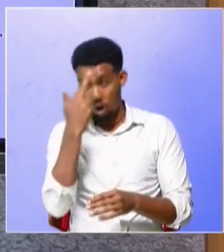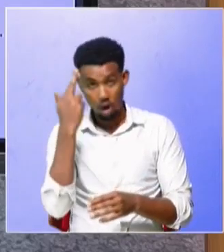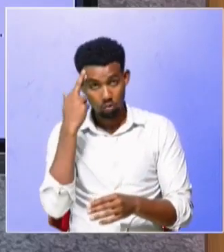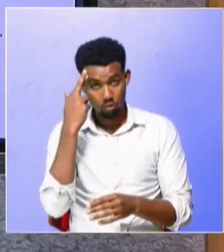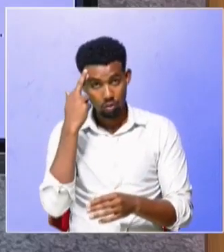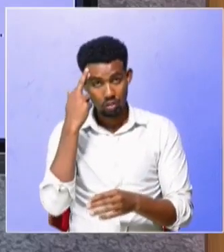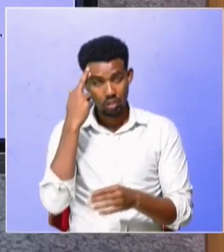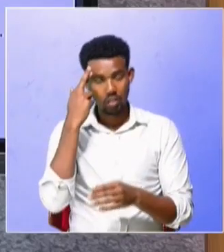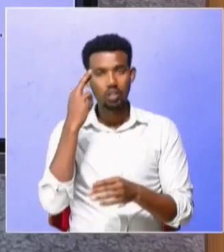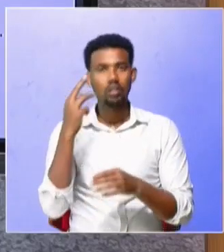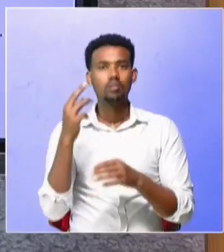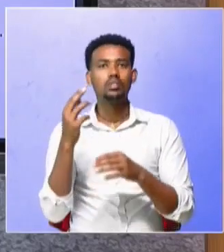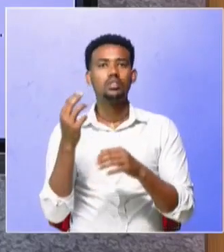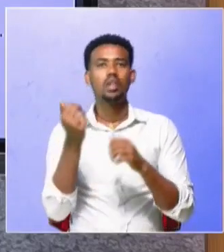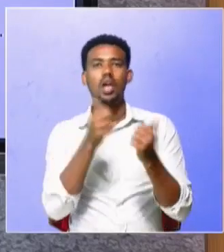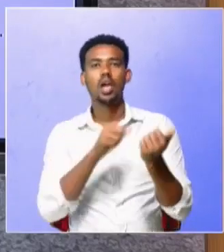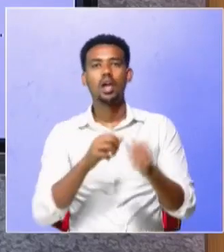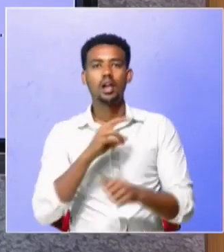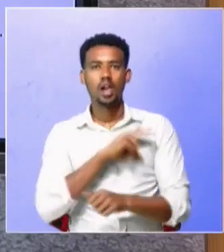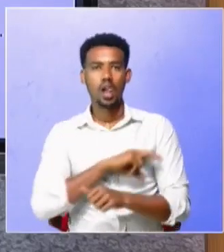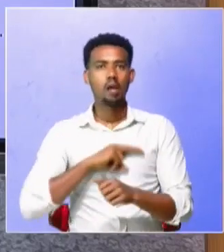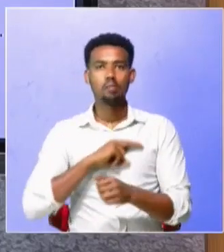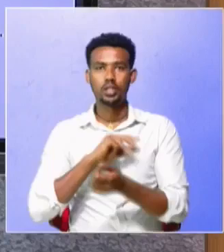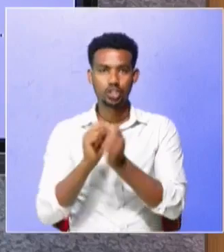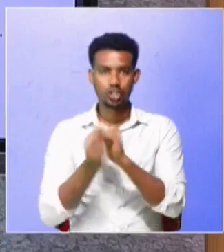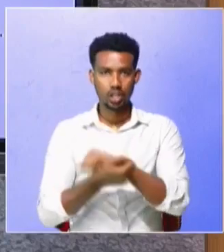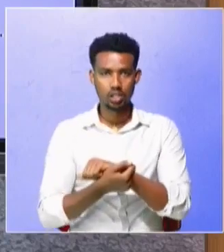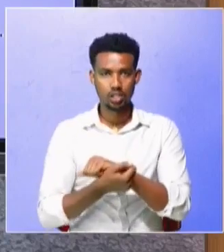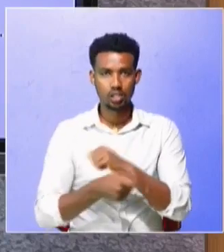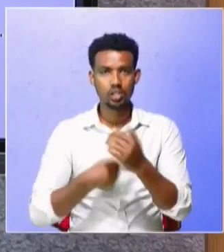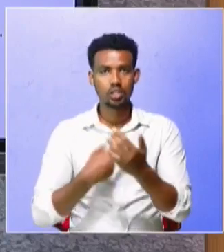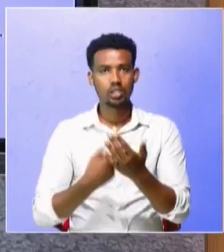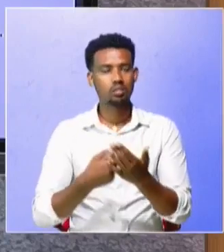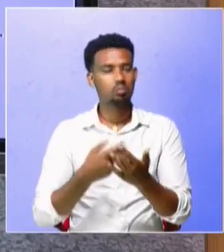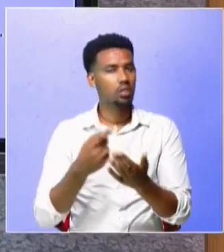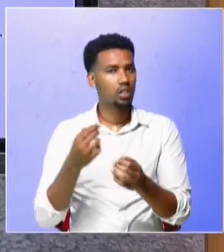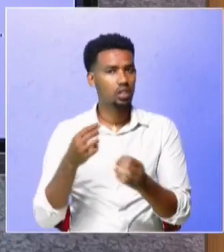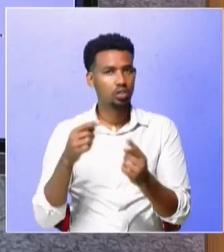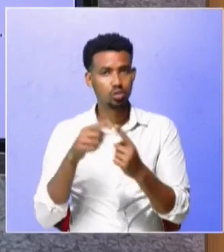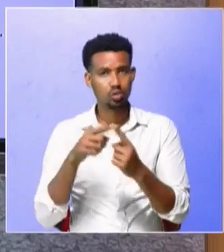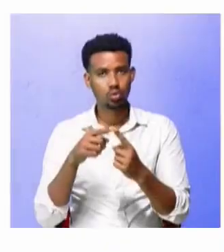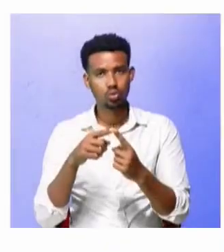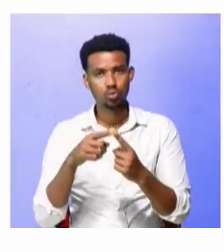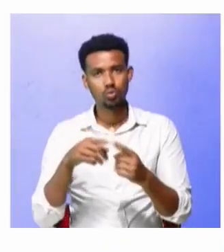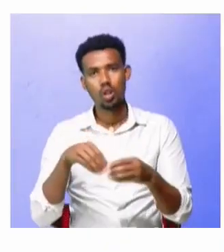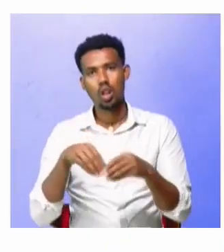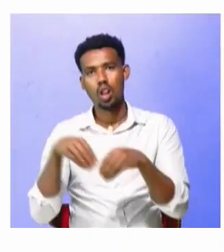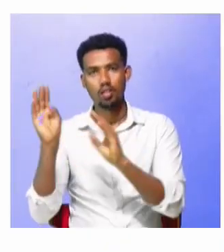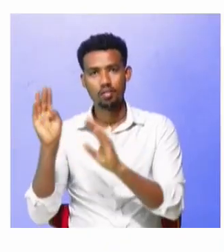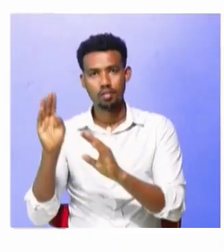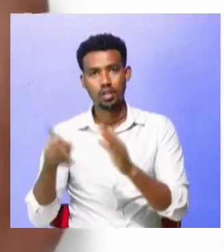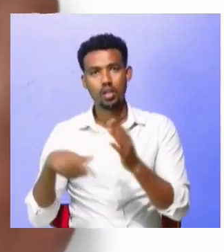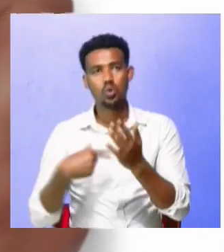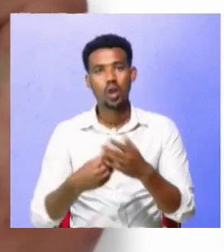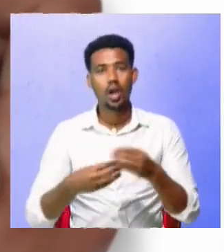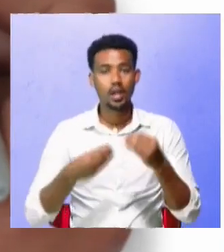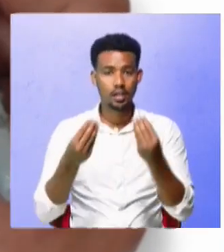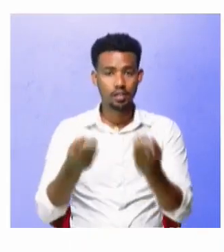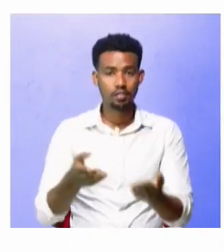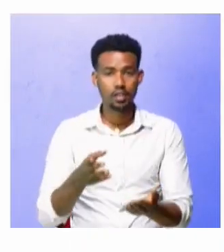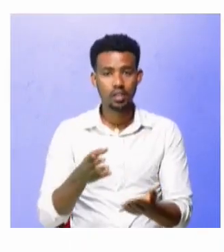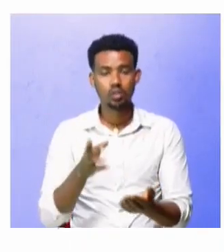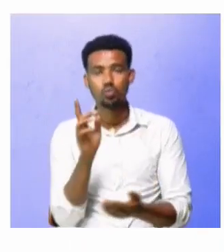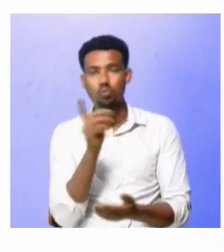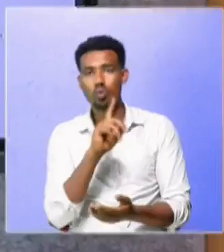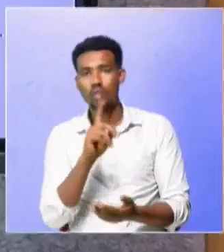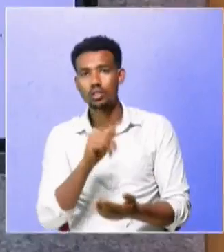of climate change. Because of climate change, it is making them to what? Leave. So we are giving what? We are